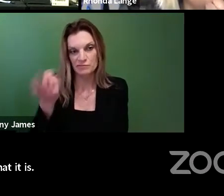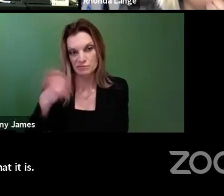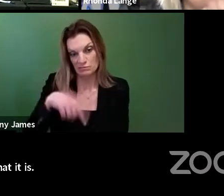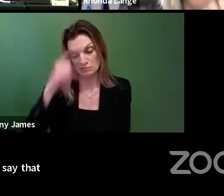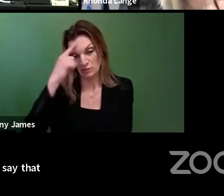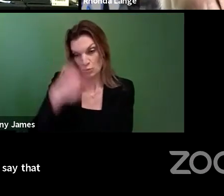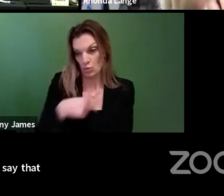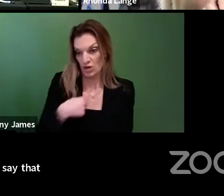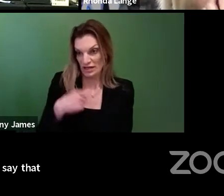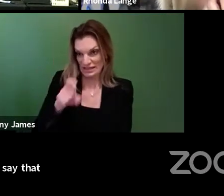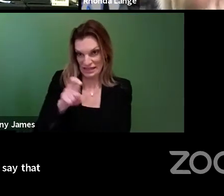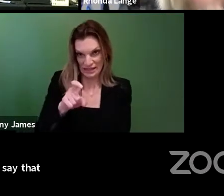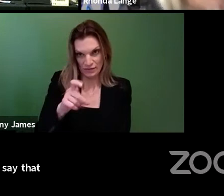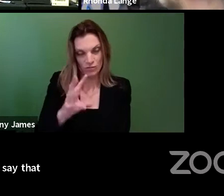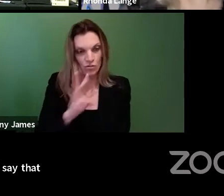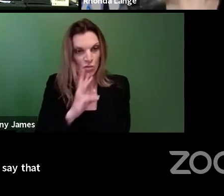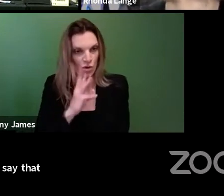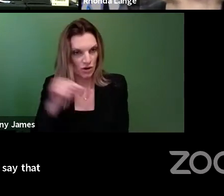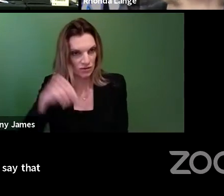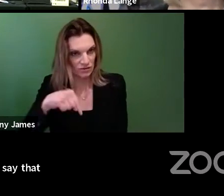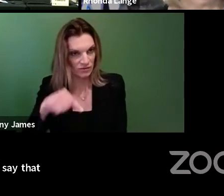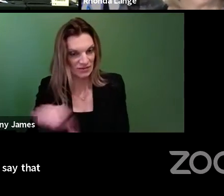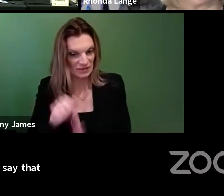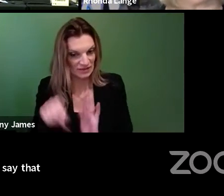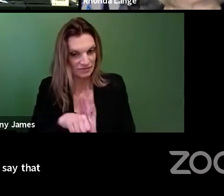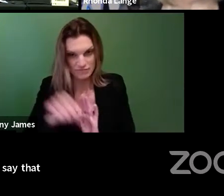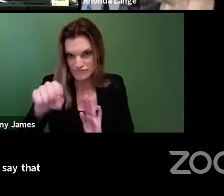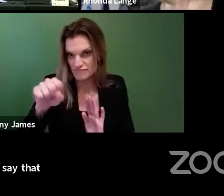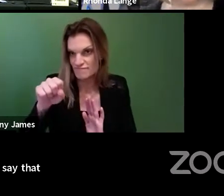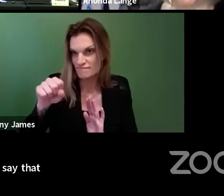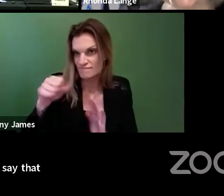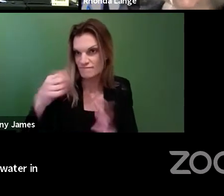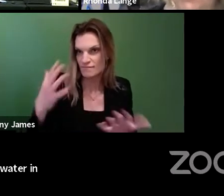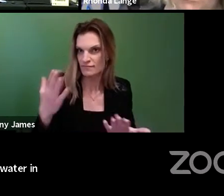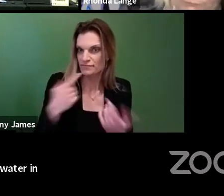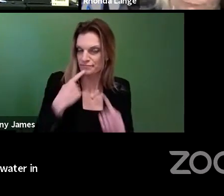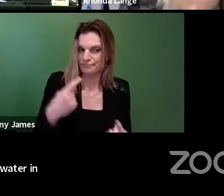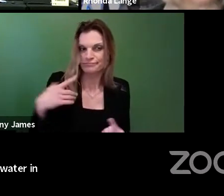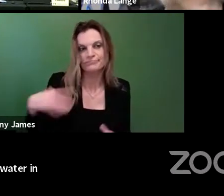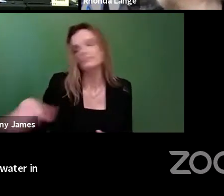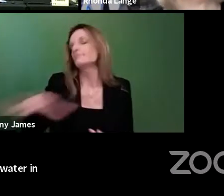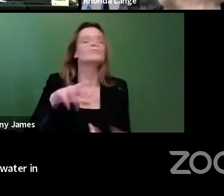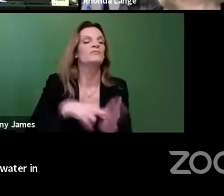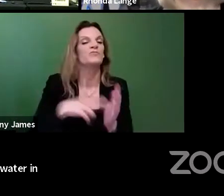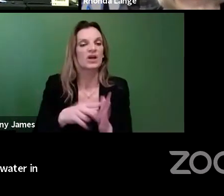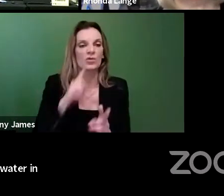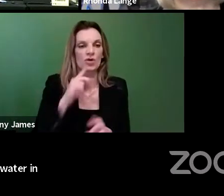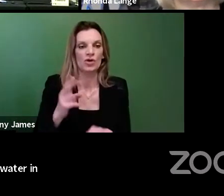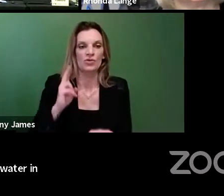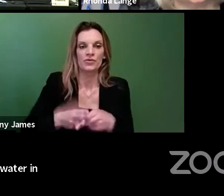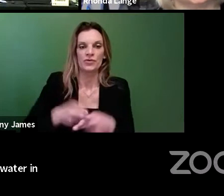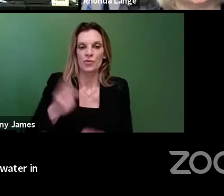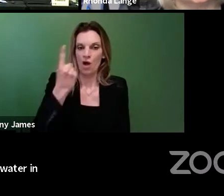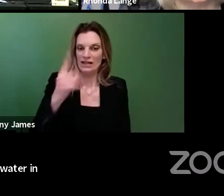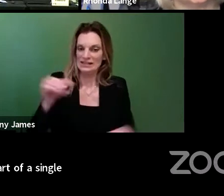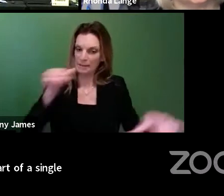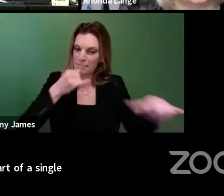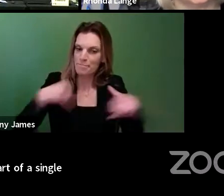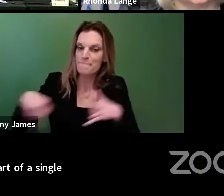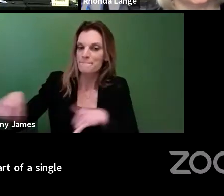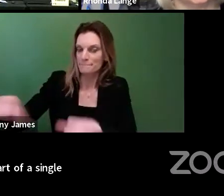our dependence on water in this state makes us all part of a single community of interest.